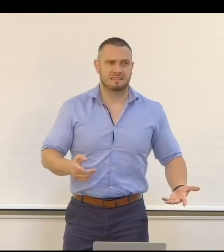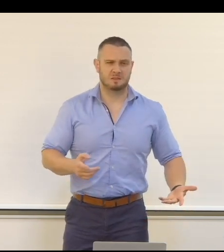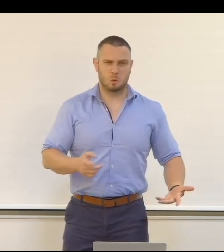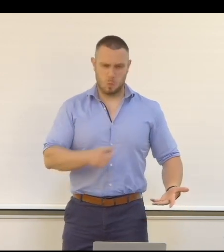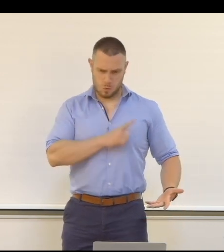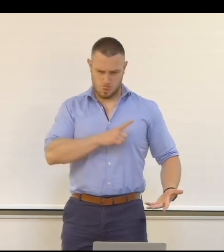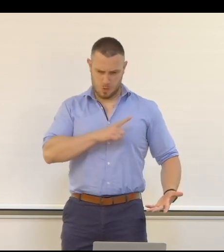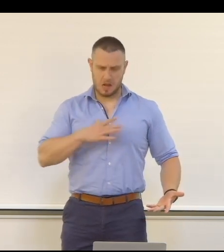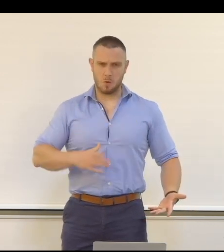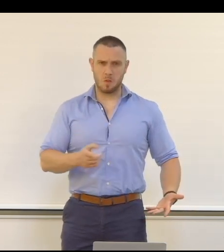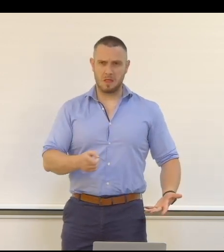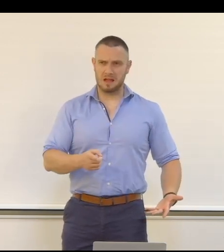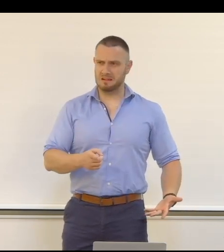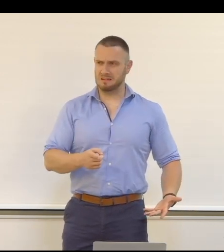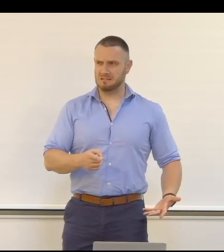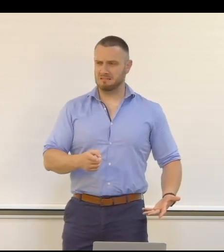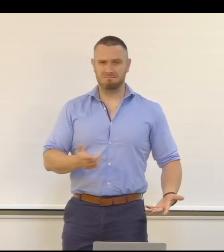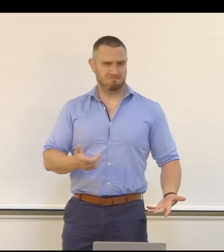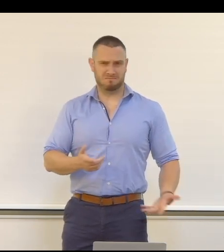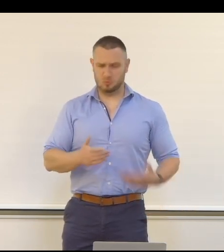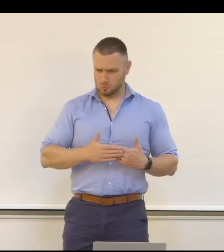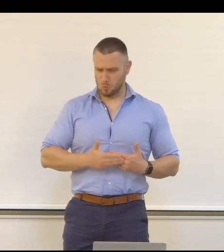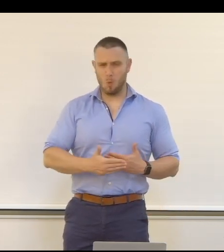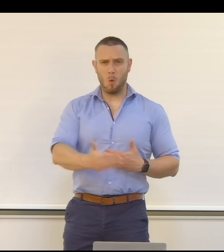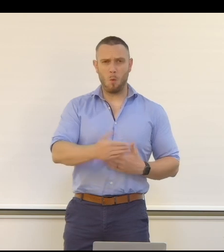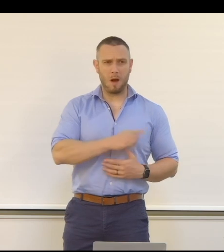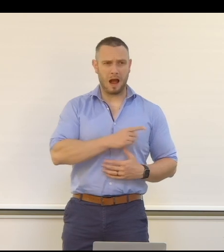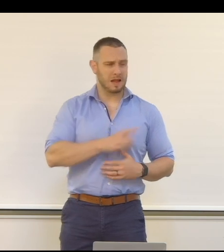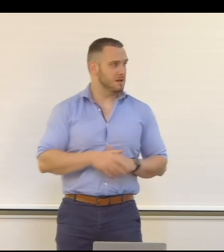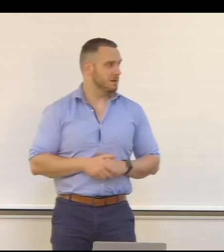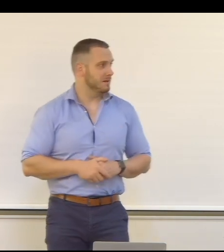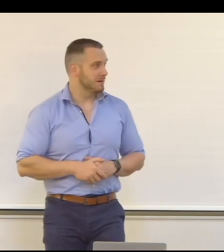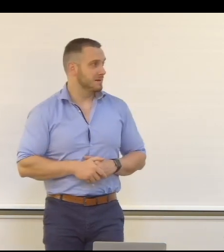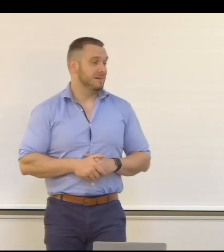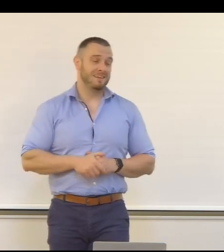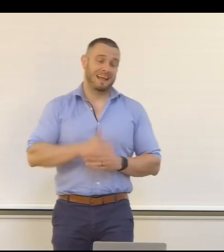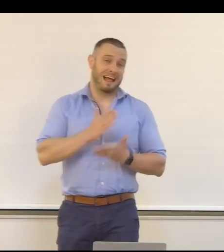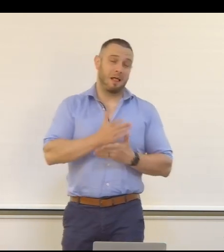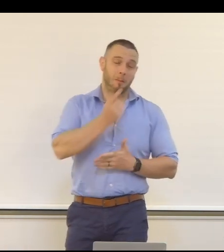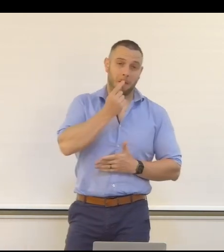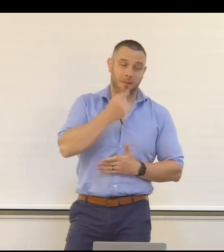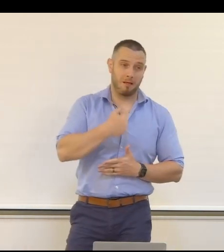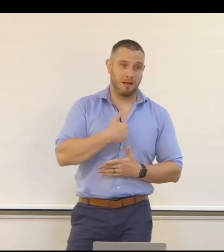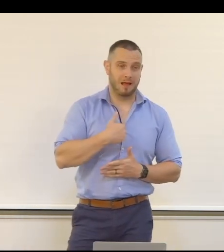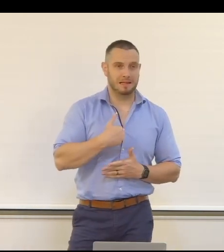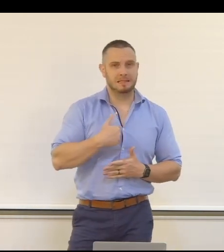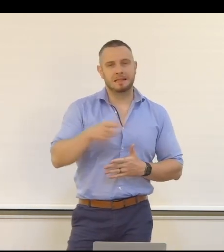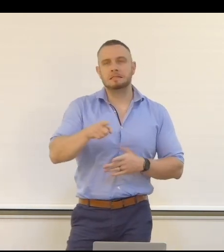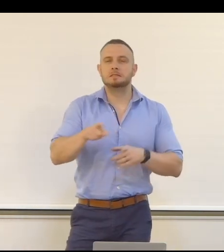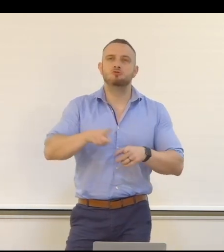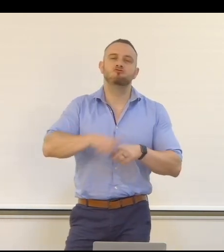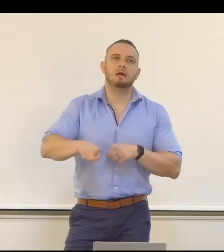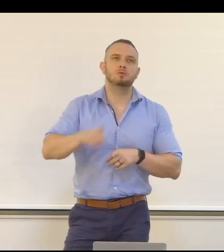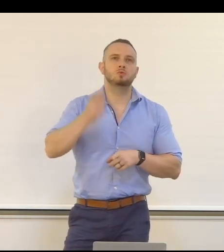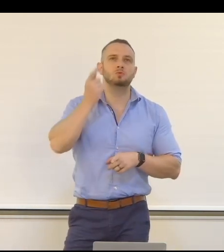Why do you want to go away for so long from us? And the chance I had is that they tried to understand.